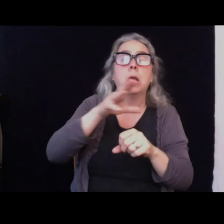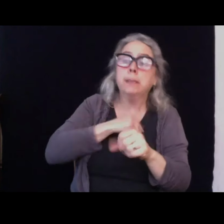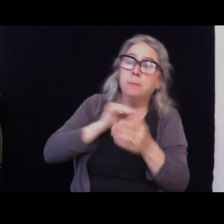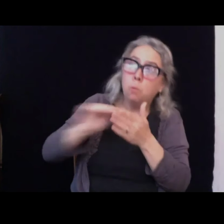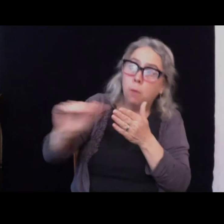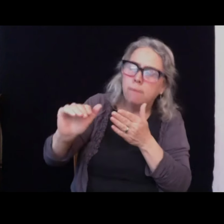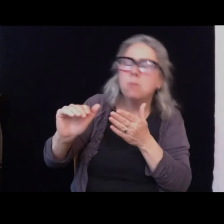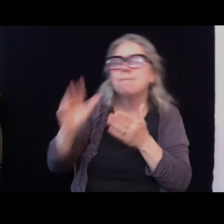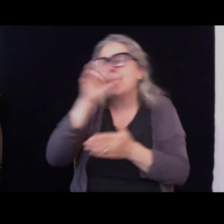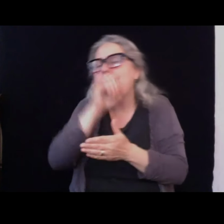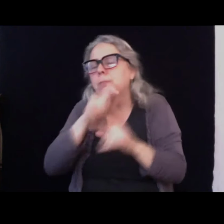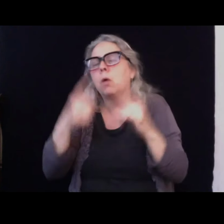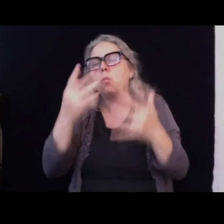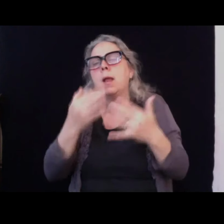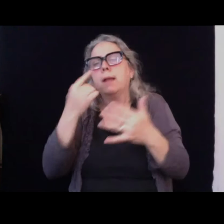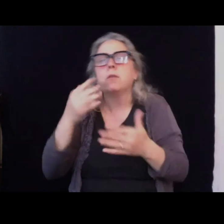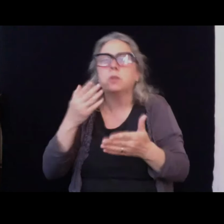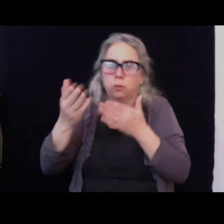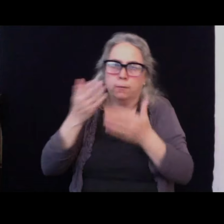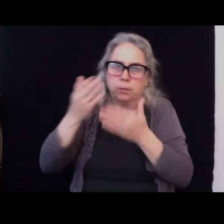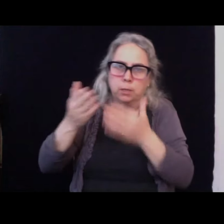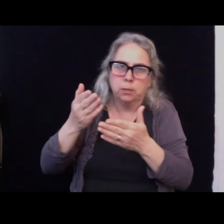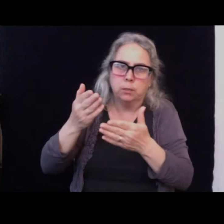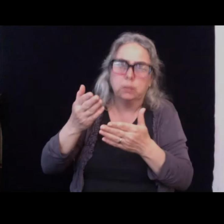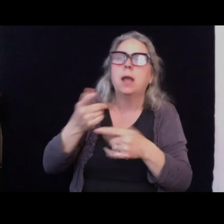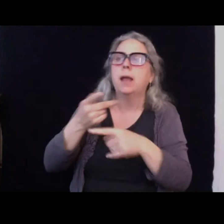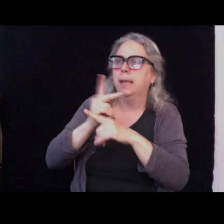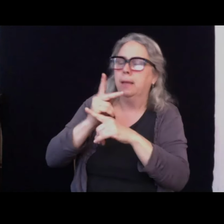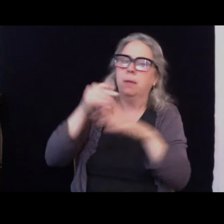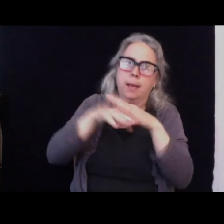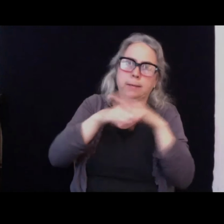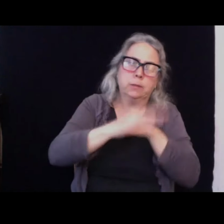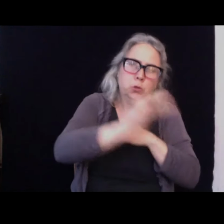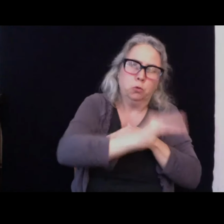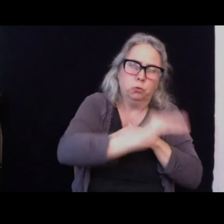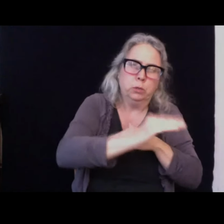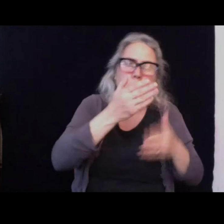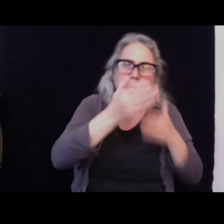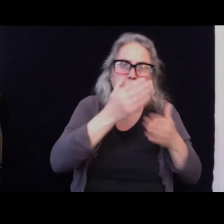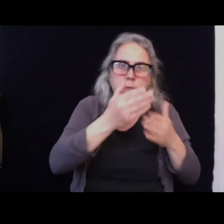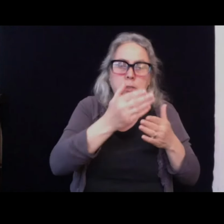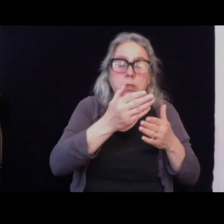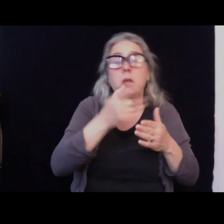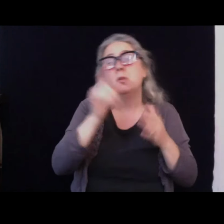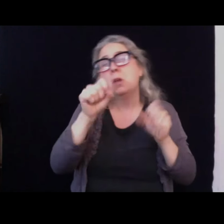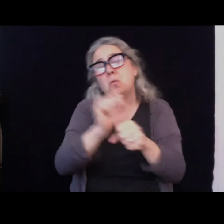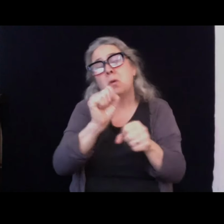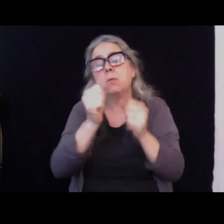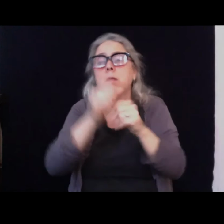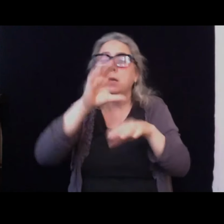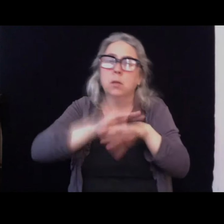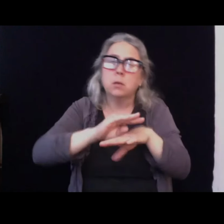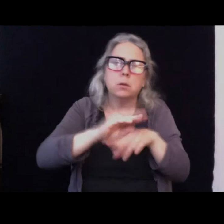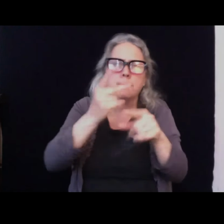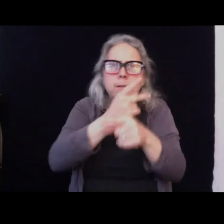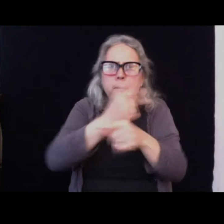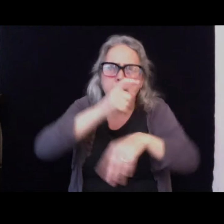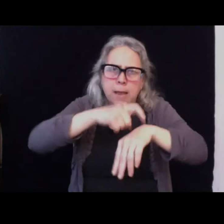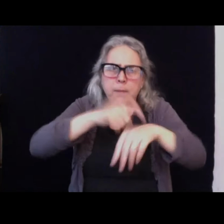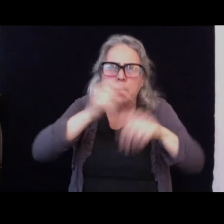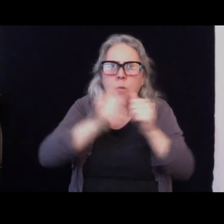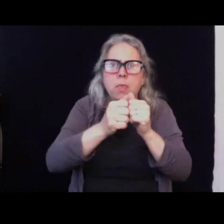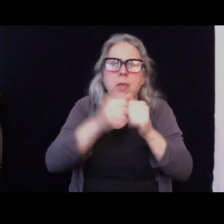but be waiting for the services and keep accessing children's at the time. You want to work with your case manager to kind of work out the timing with those